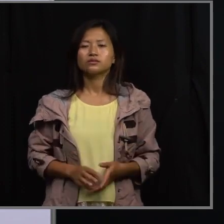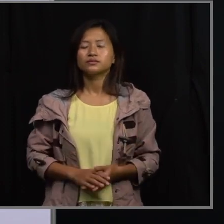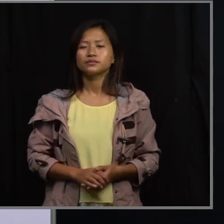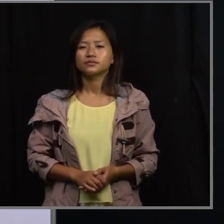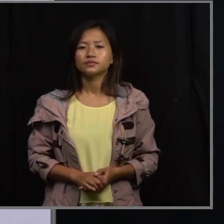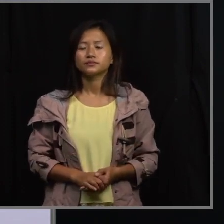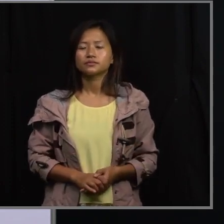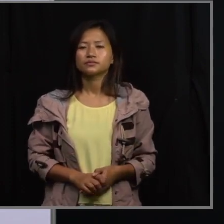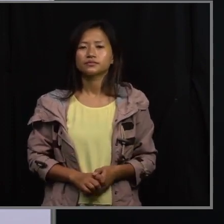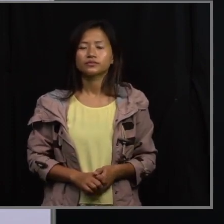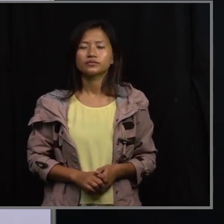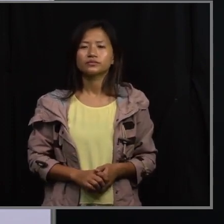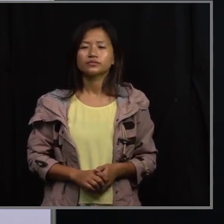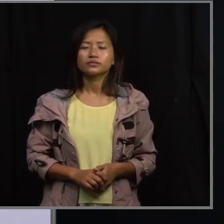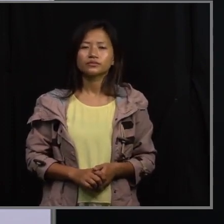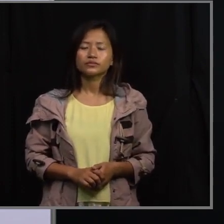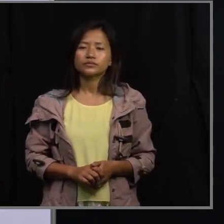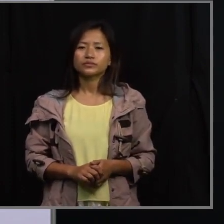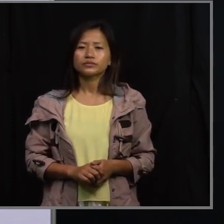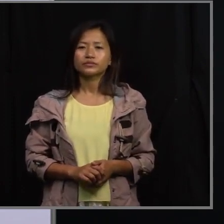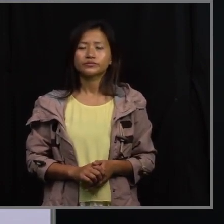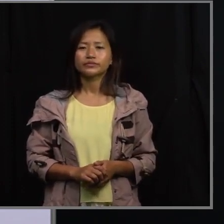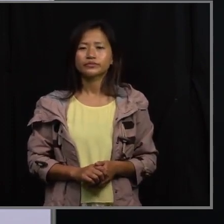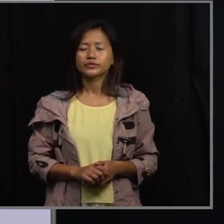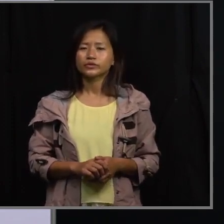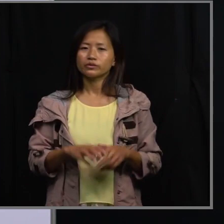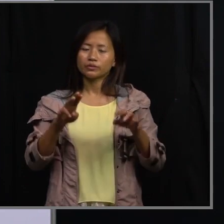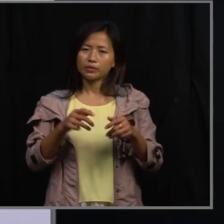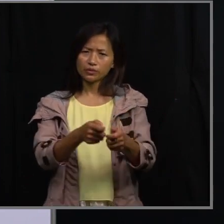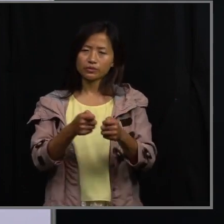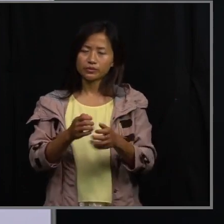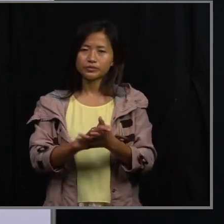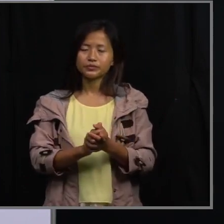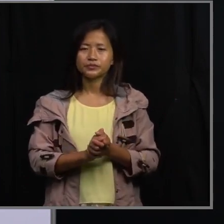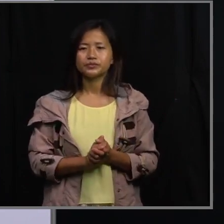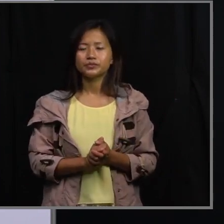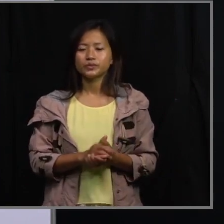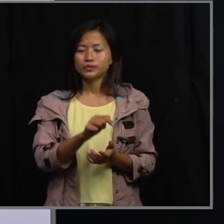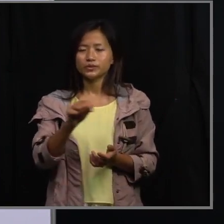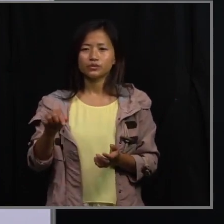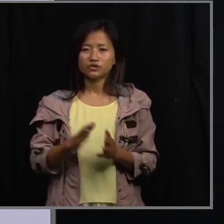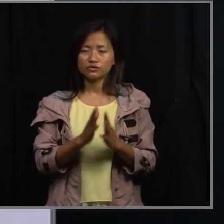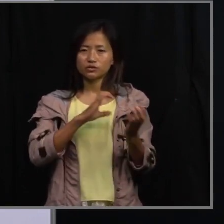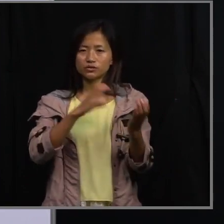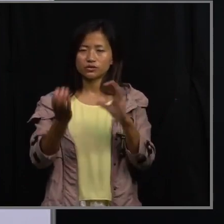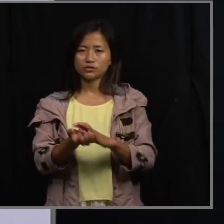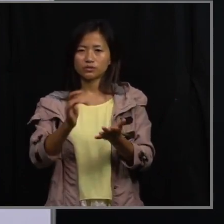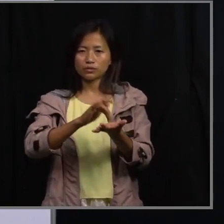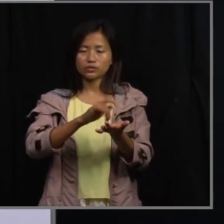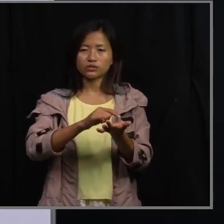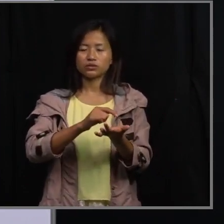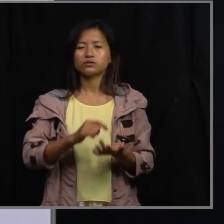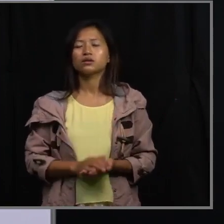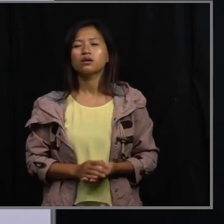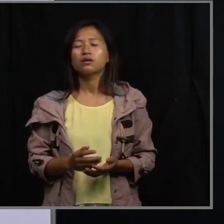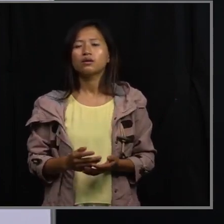pull. So force is an agent, which is what? Push, or it may be pull, which change the position of the object,